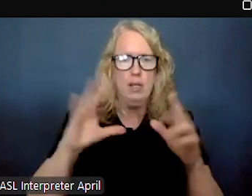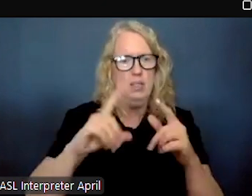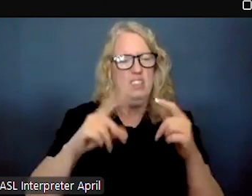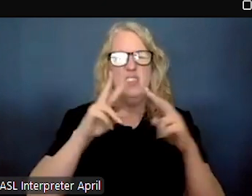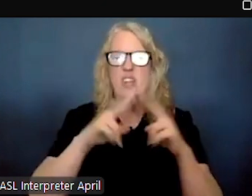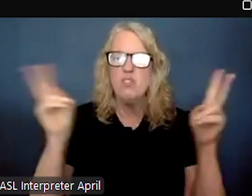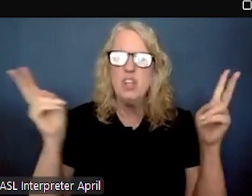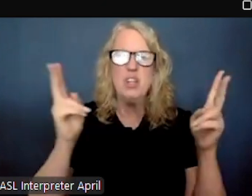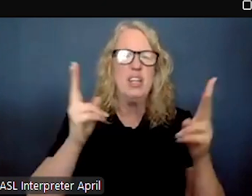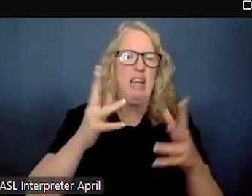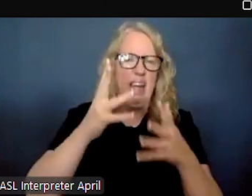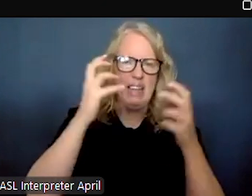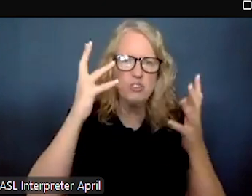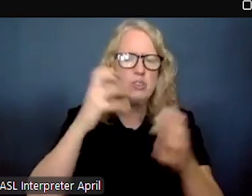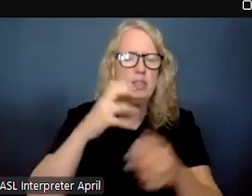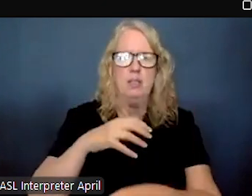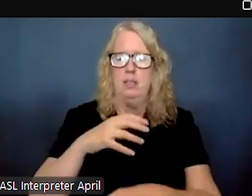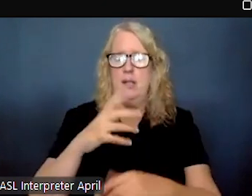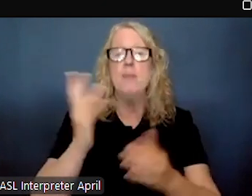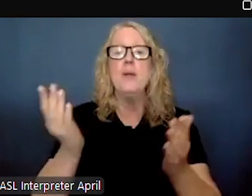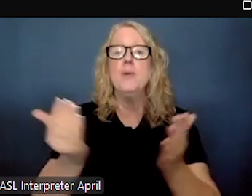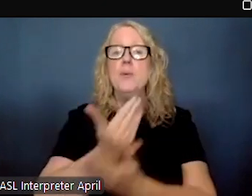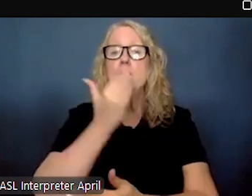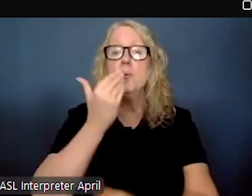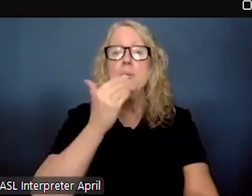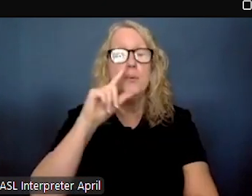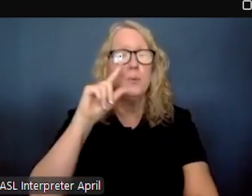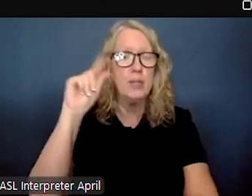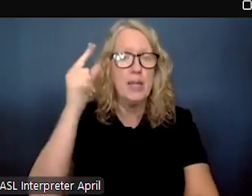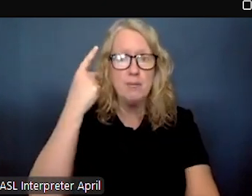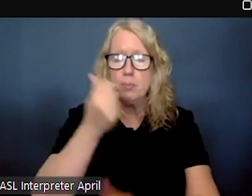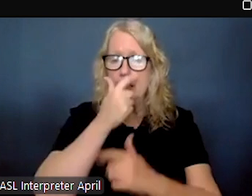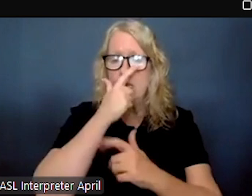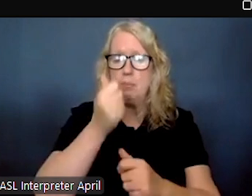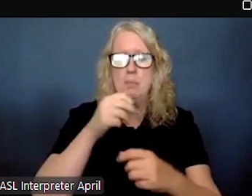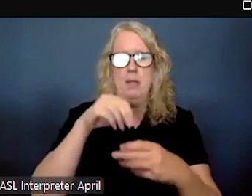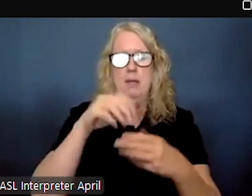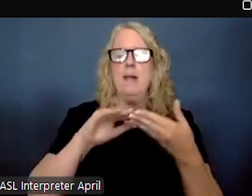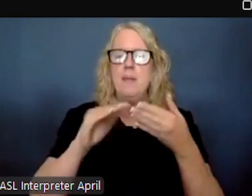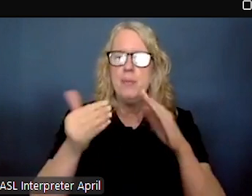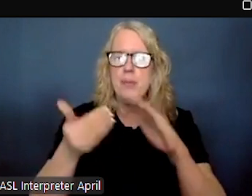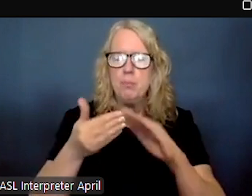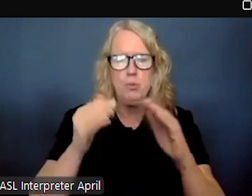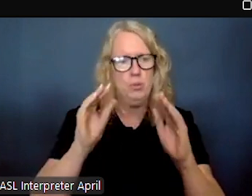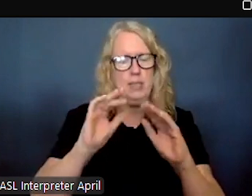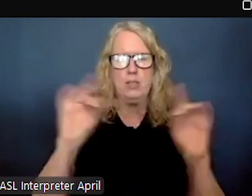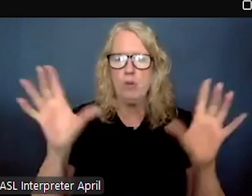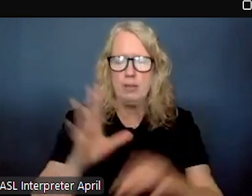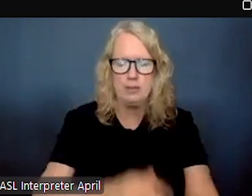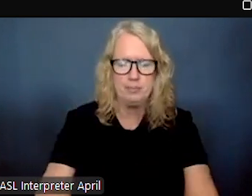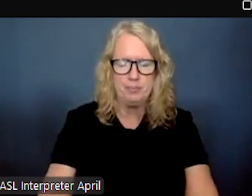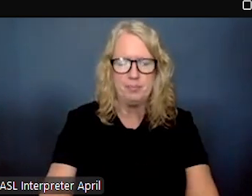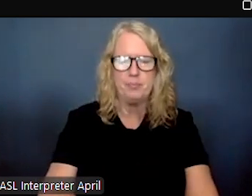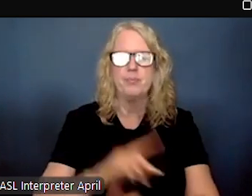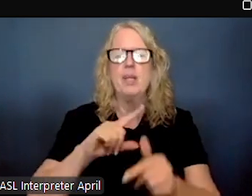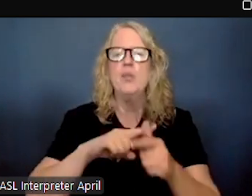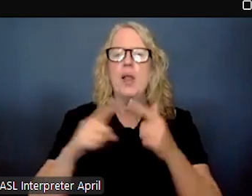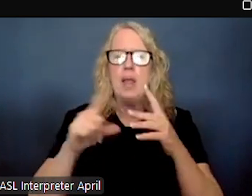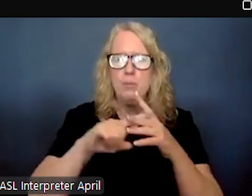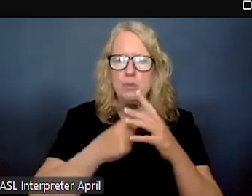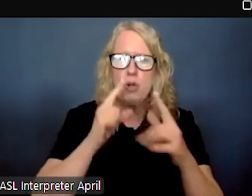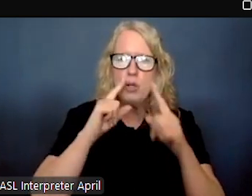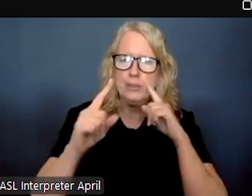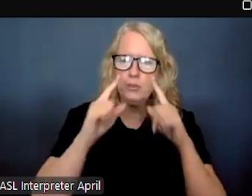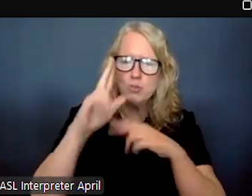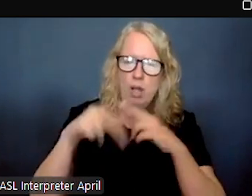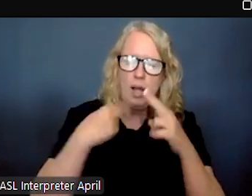agitated. From there was new government interest in community crisis, right? And so then we started talking about